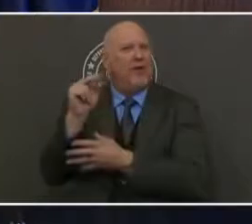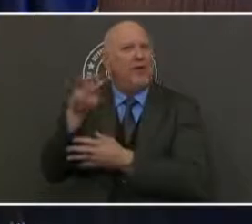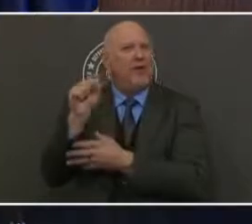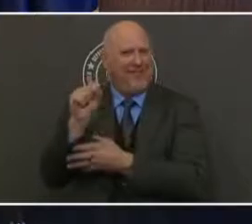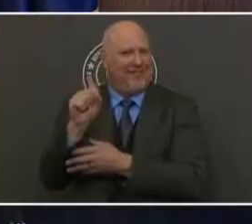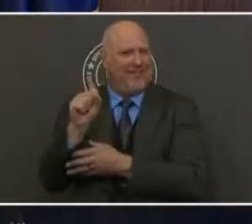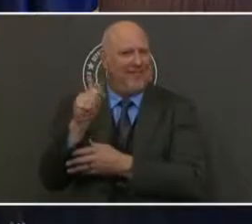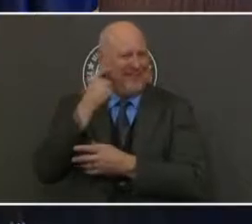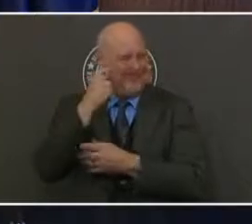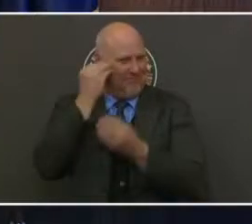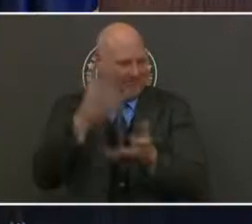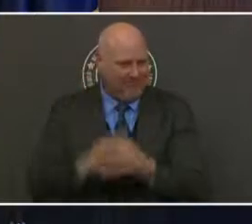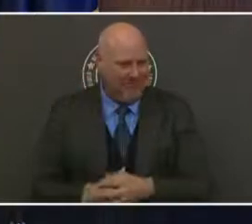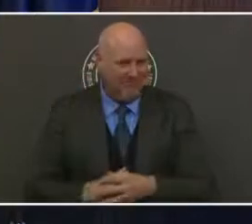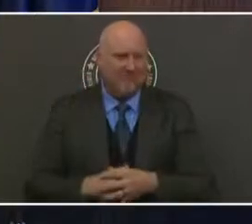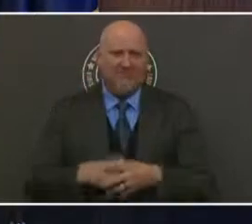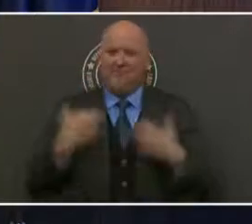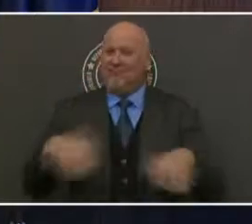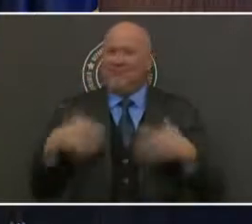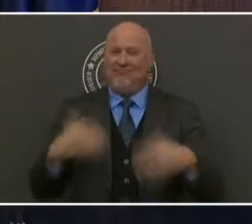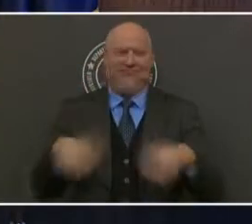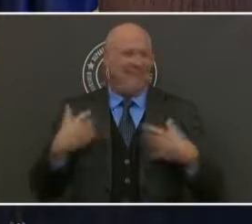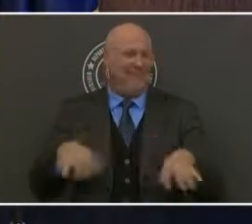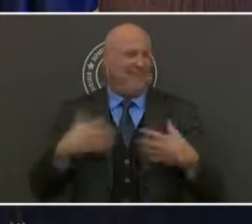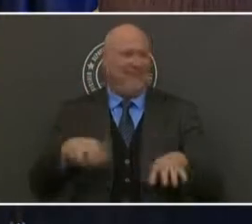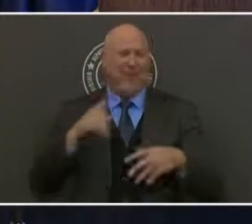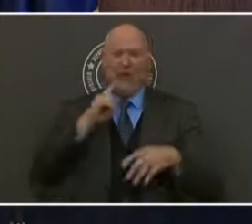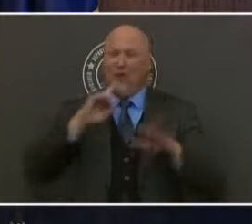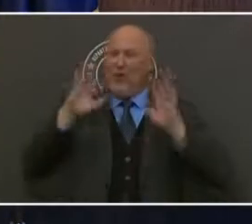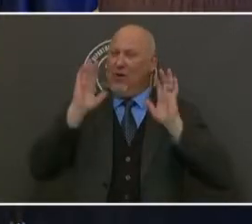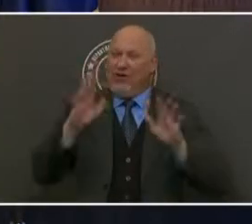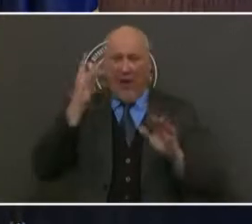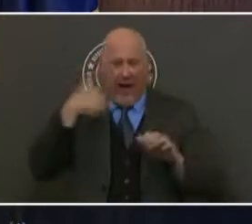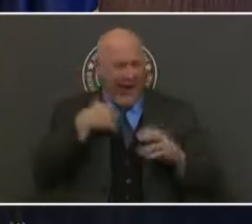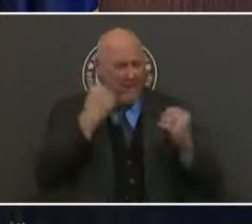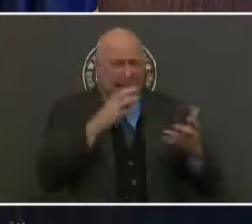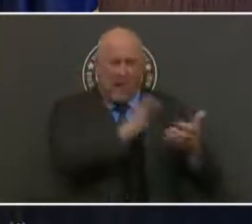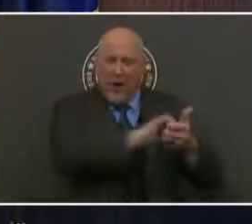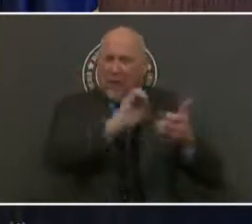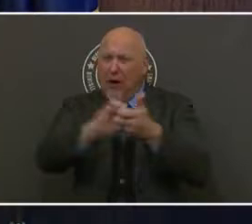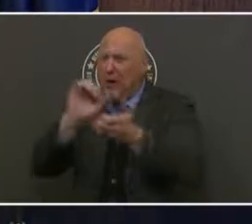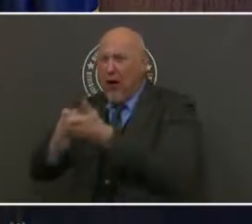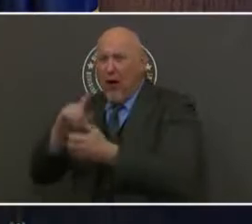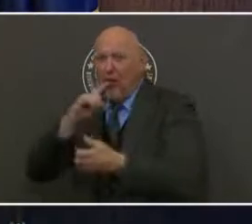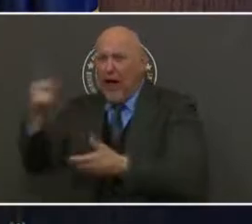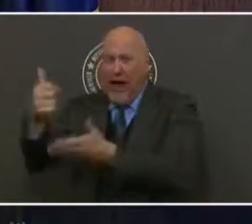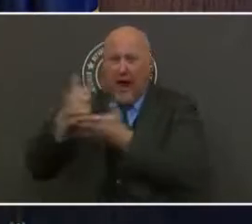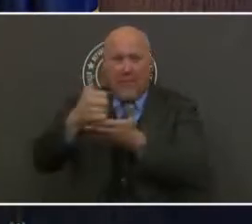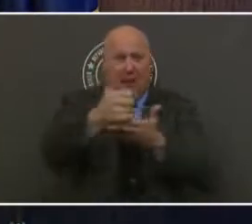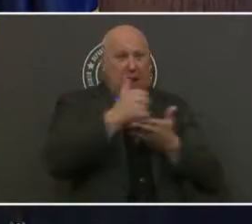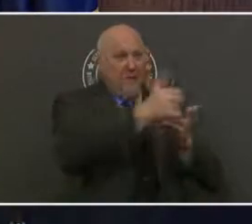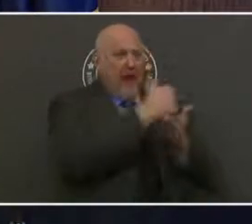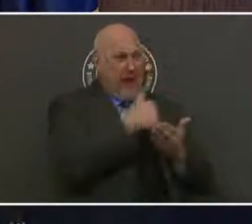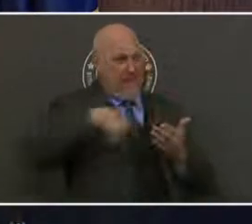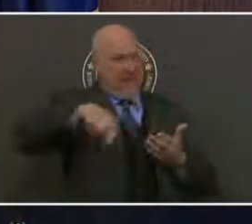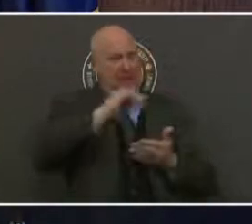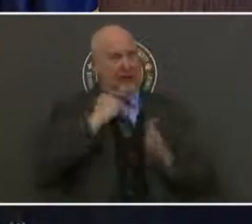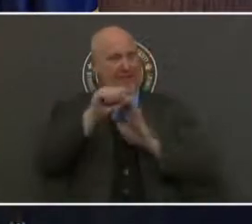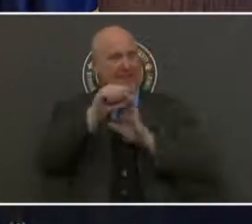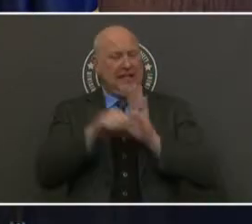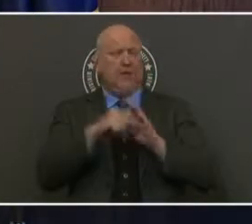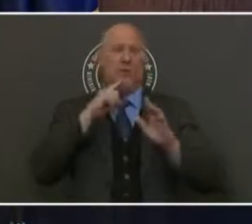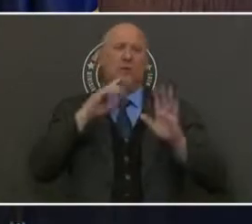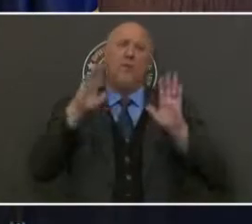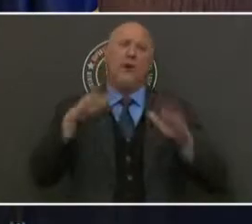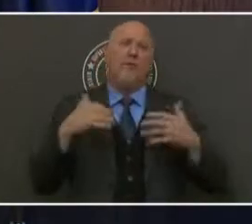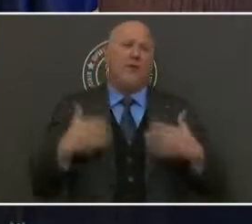been incredible to see our partners come together. It's been wonderful to see people getting out and getting their vaccines. I will tell you, immediately